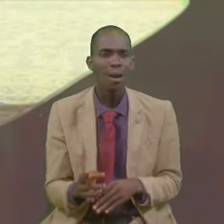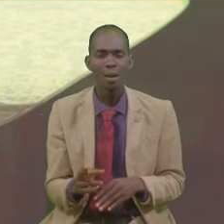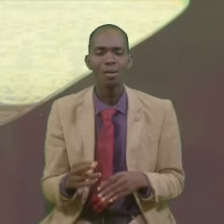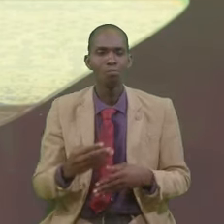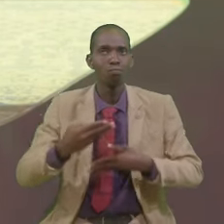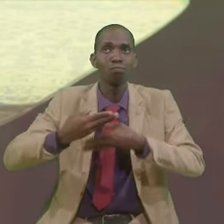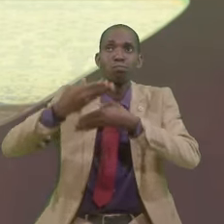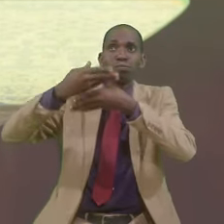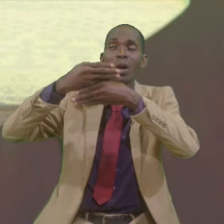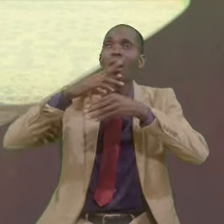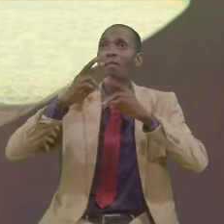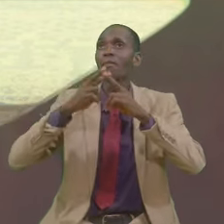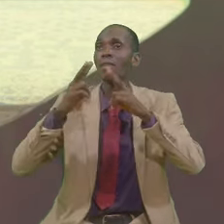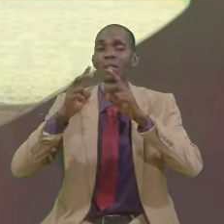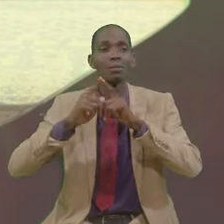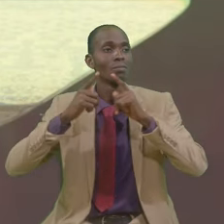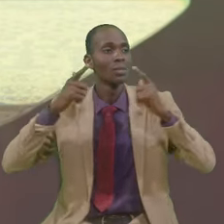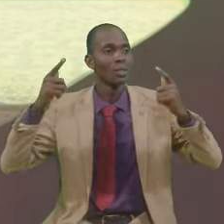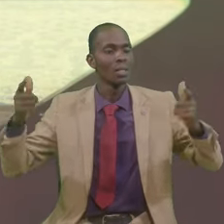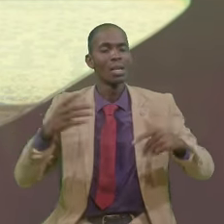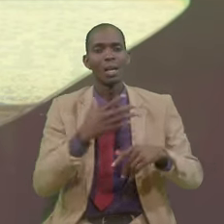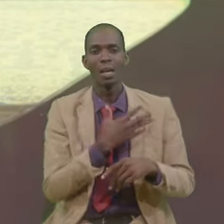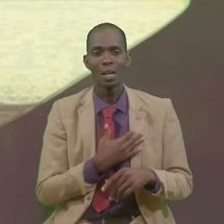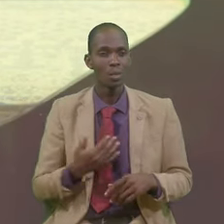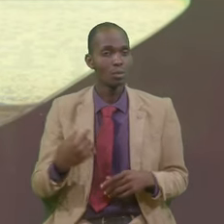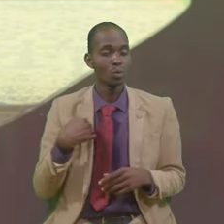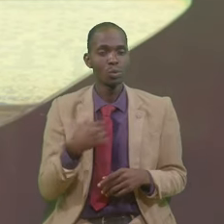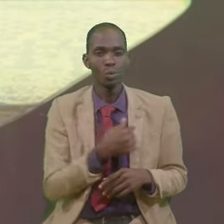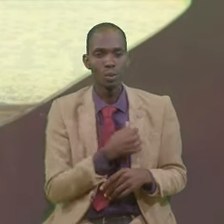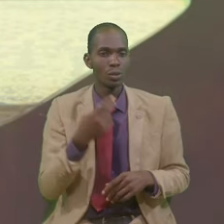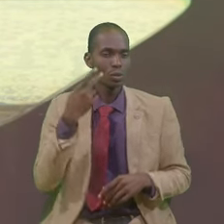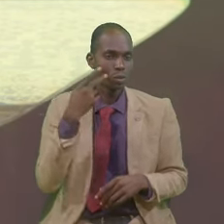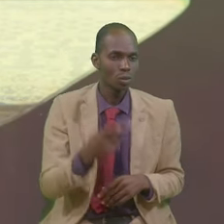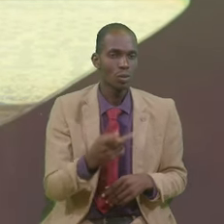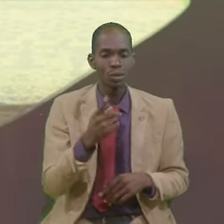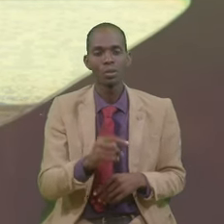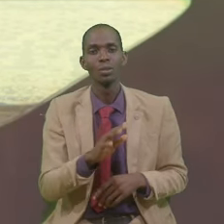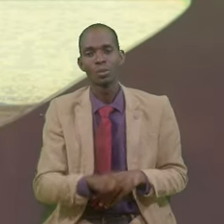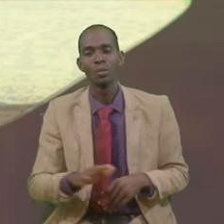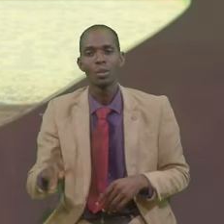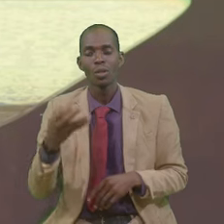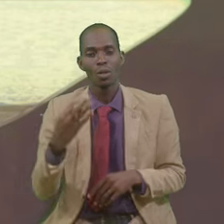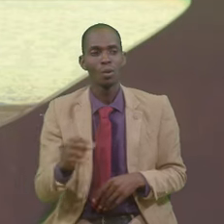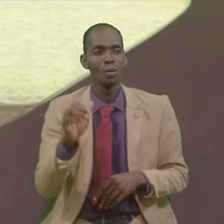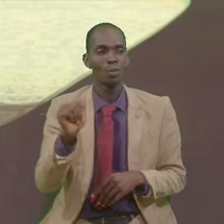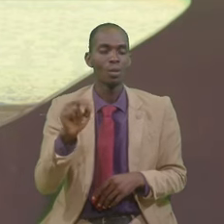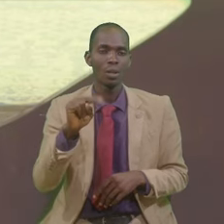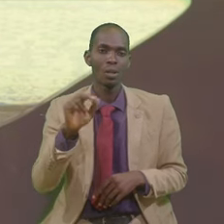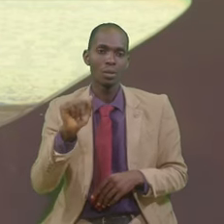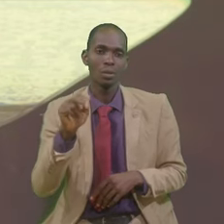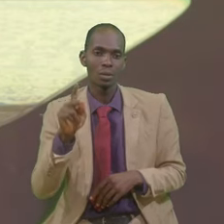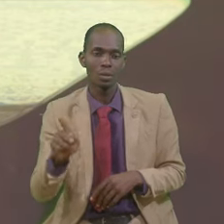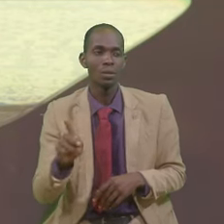very great. And moreover, we saw the children of Anak there, and